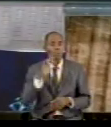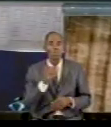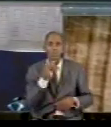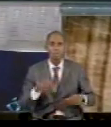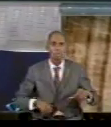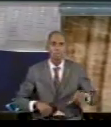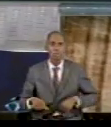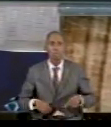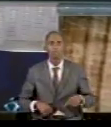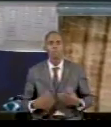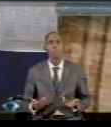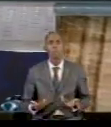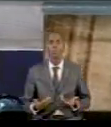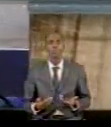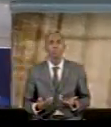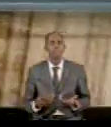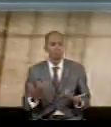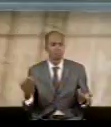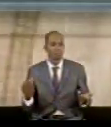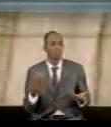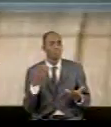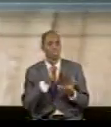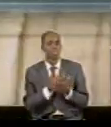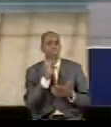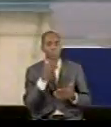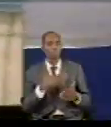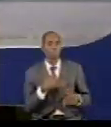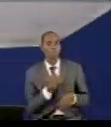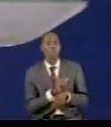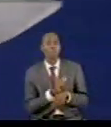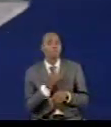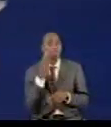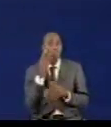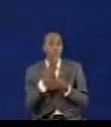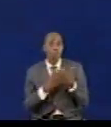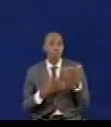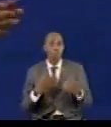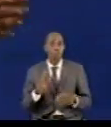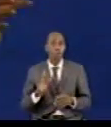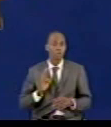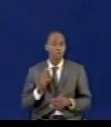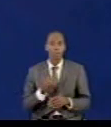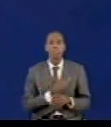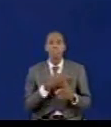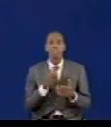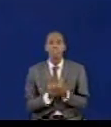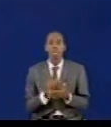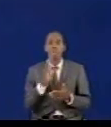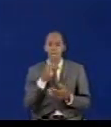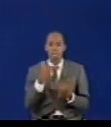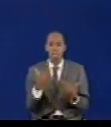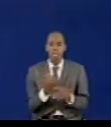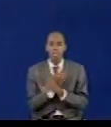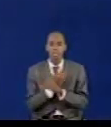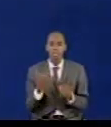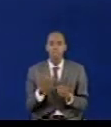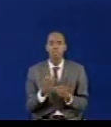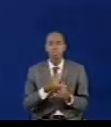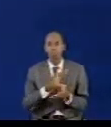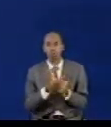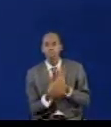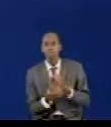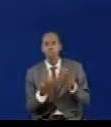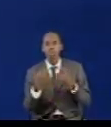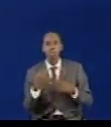we are his workmanship, those of us who are transformed and converted, and we come to the Lord, that now we